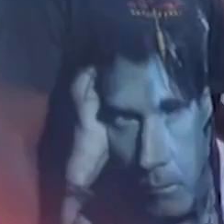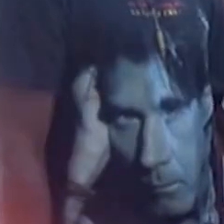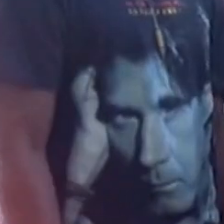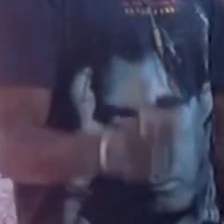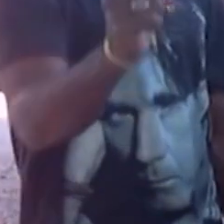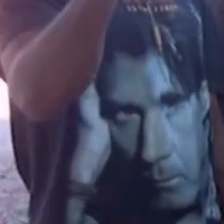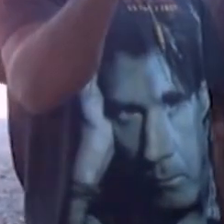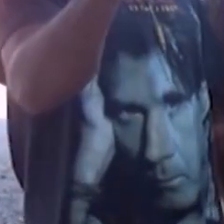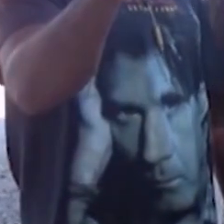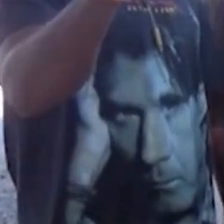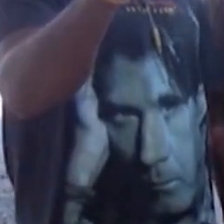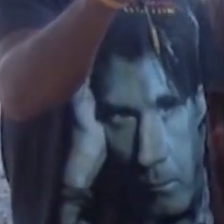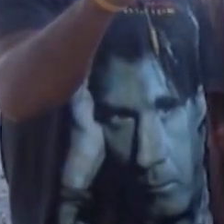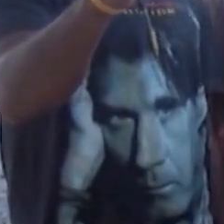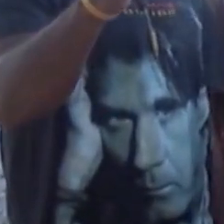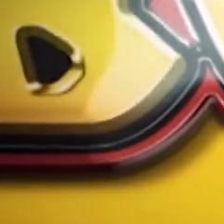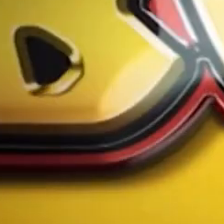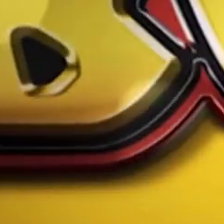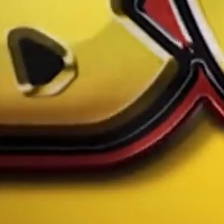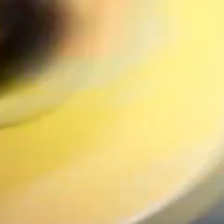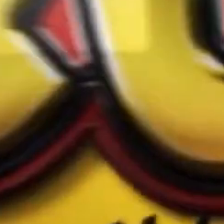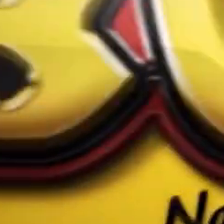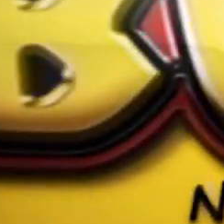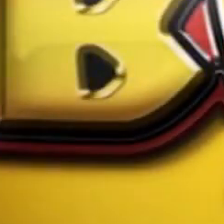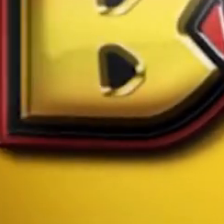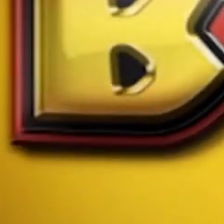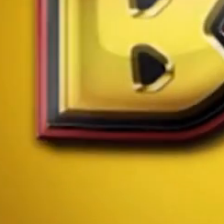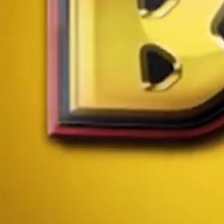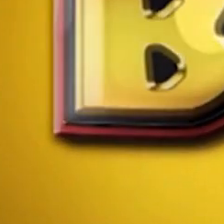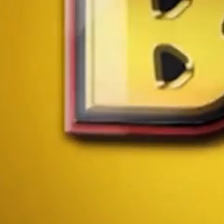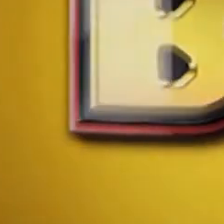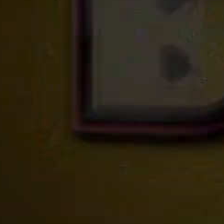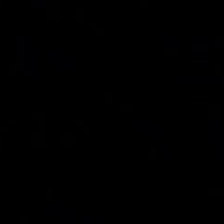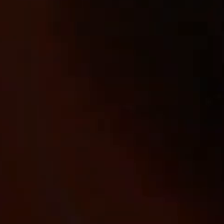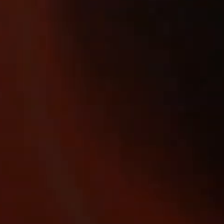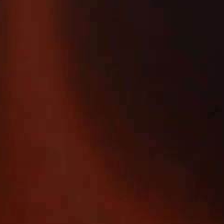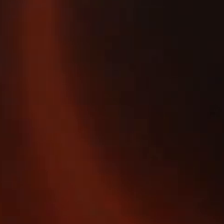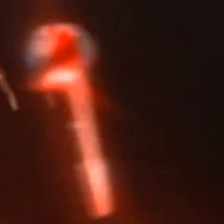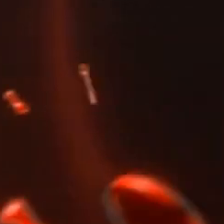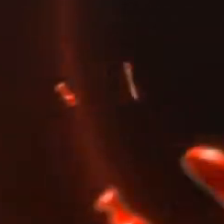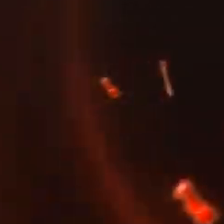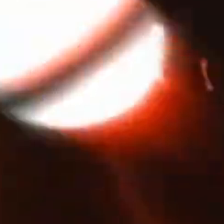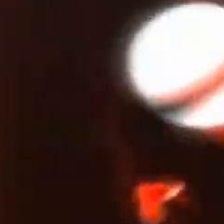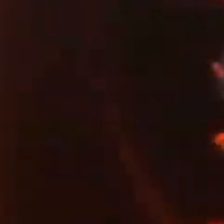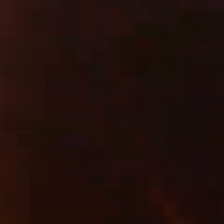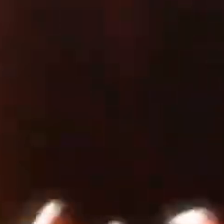Bula FM number 2 NSR. Bula FM number 2 NSR.